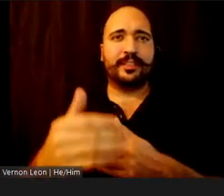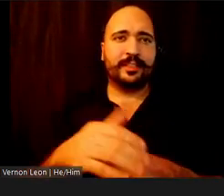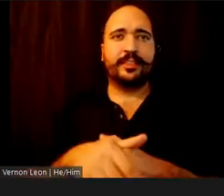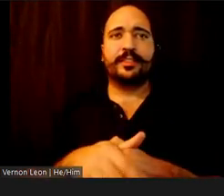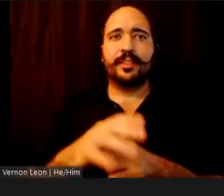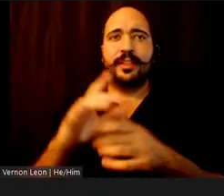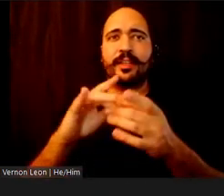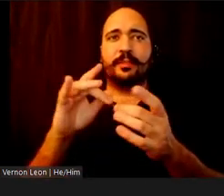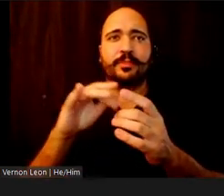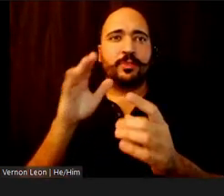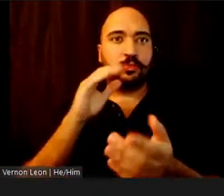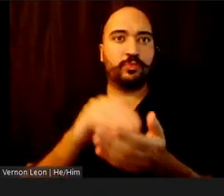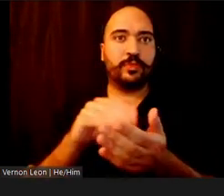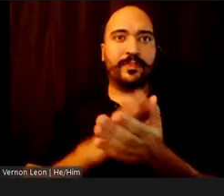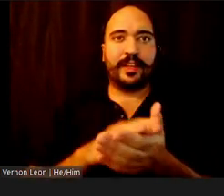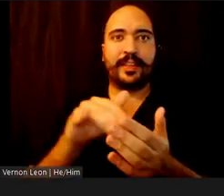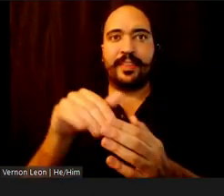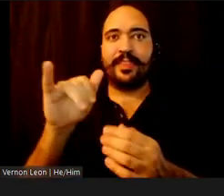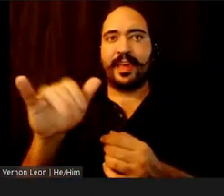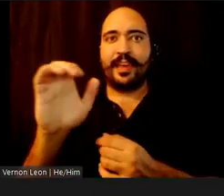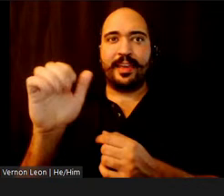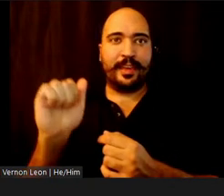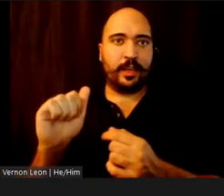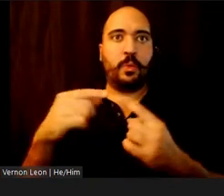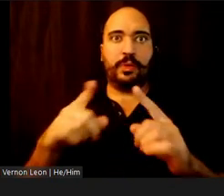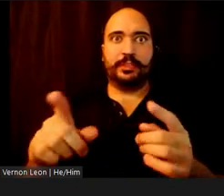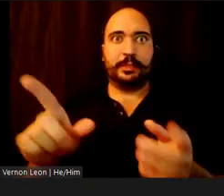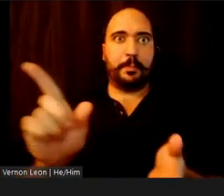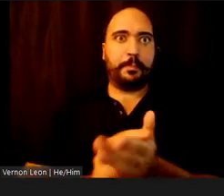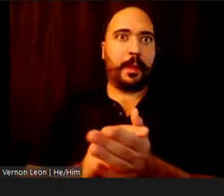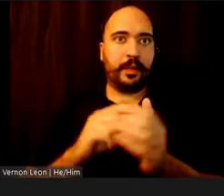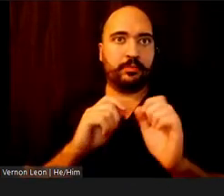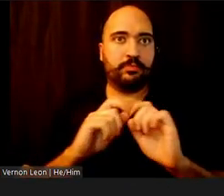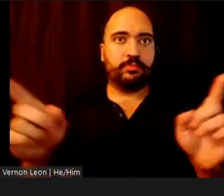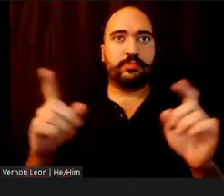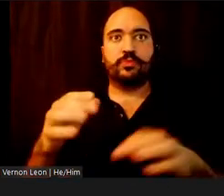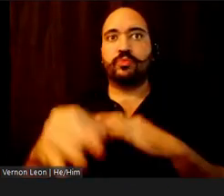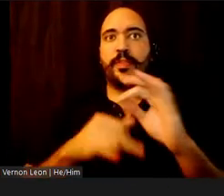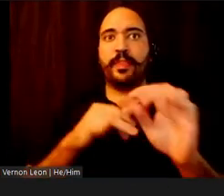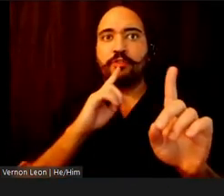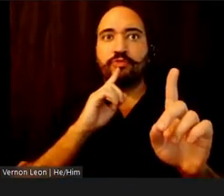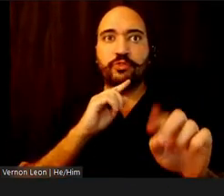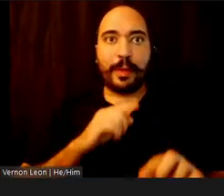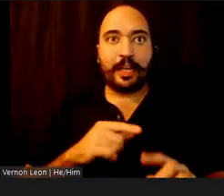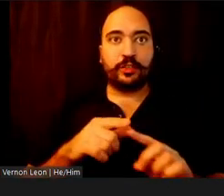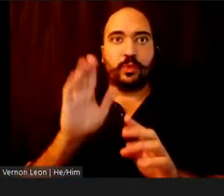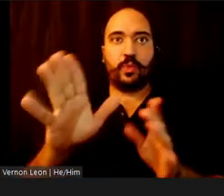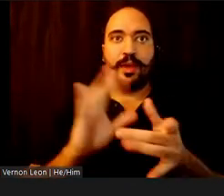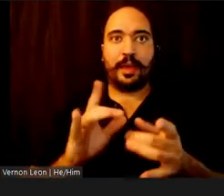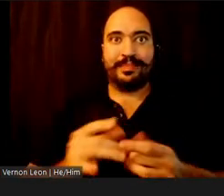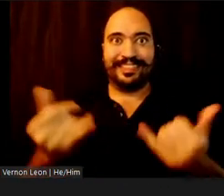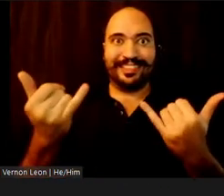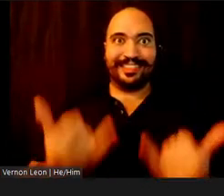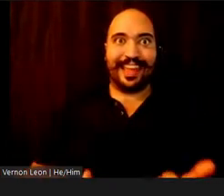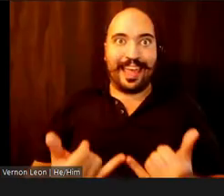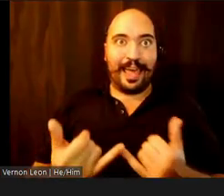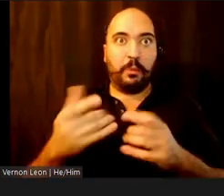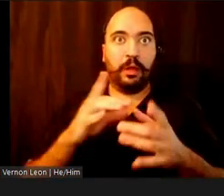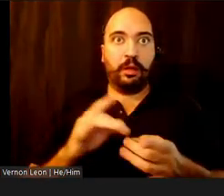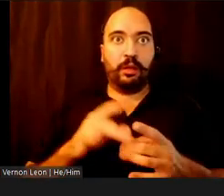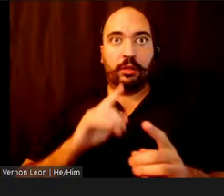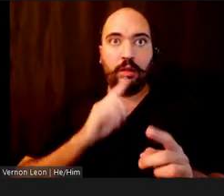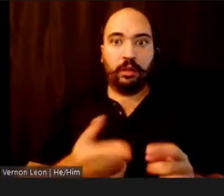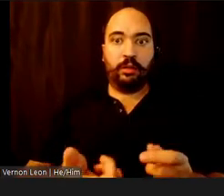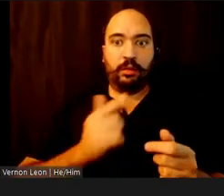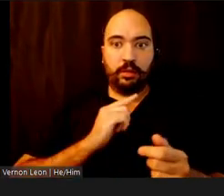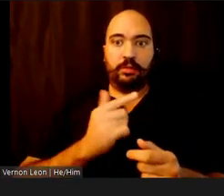reflected in the environmental assessment once it is made public. Rather than responding to comments as they are given, we will do our best to